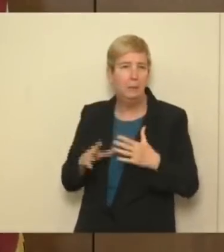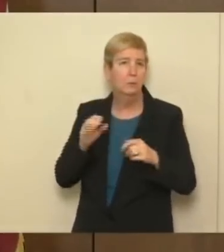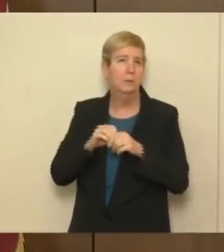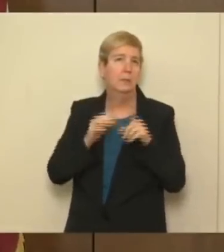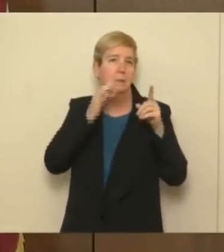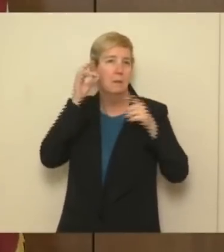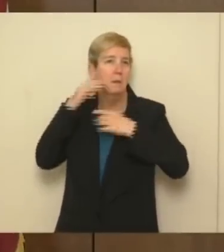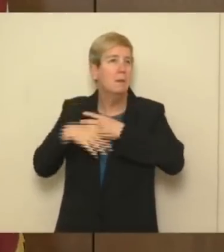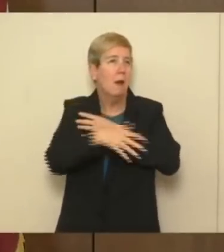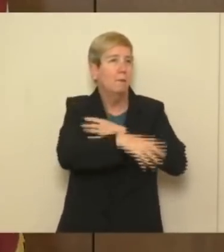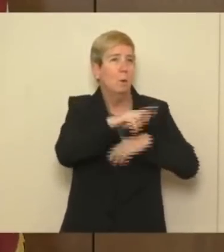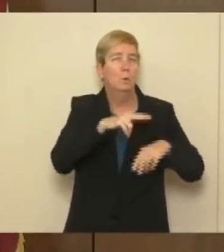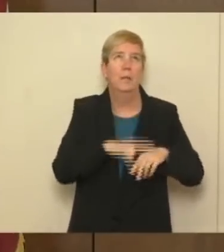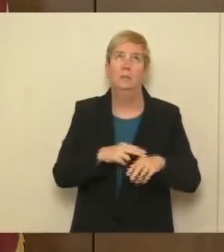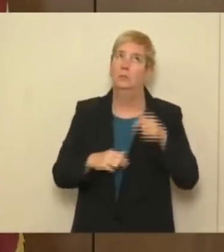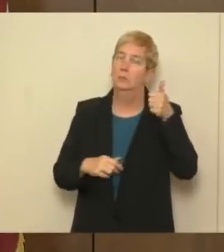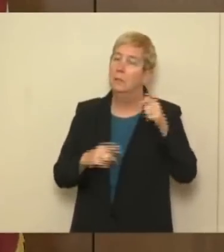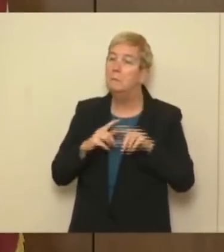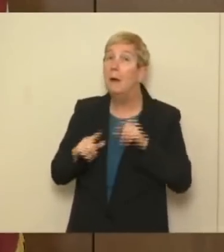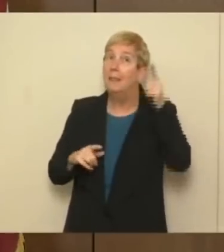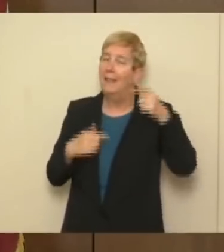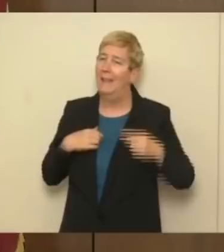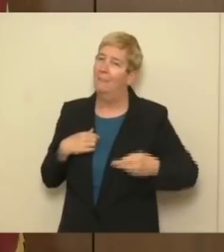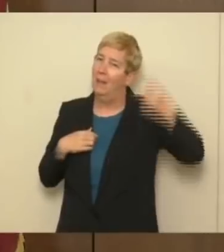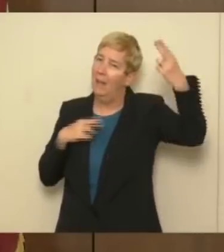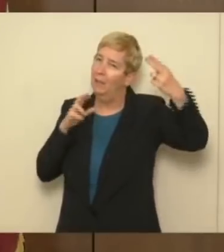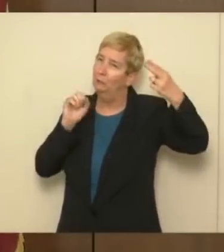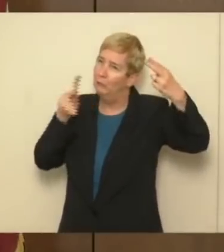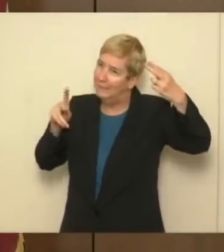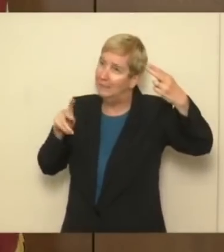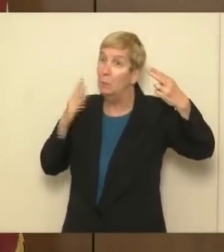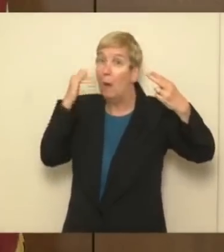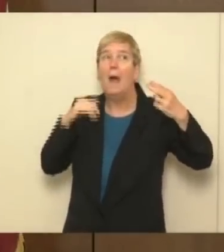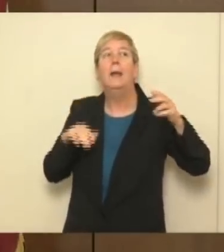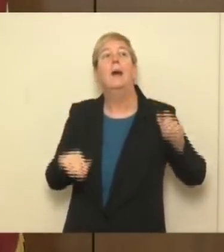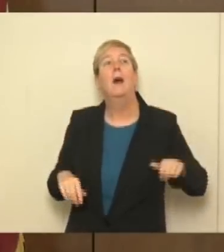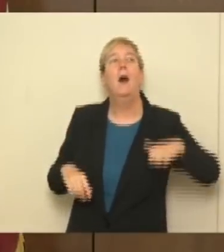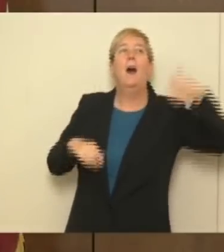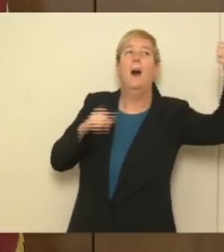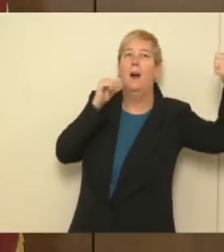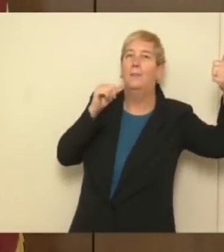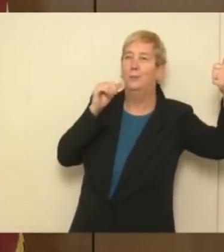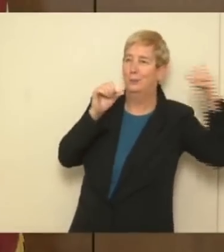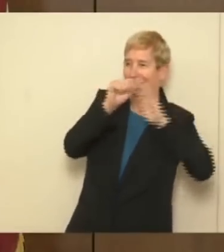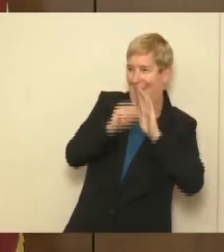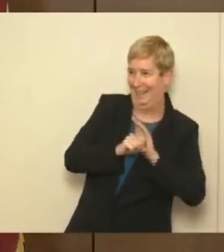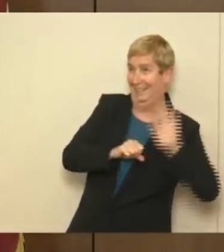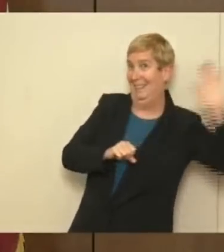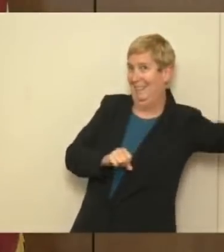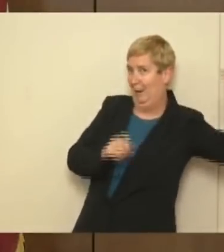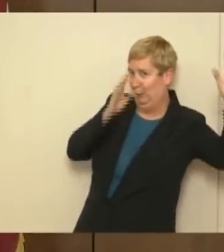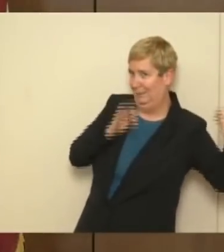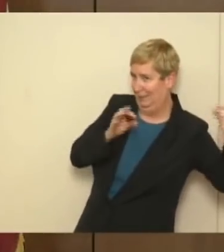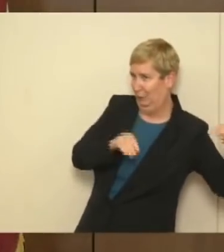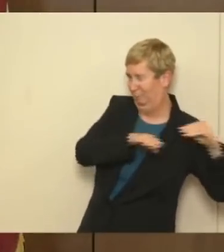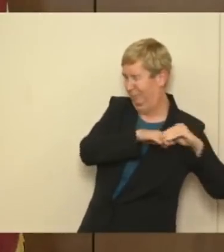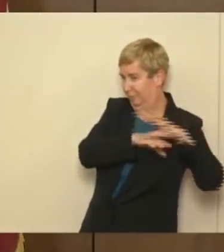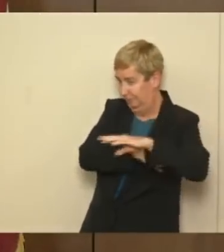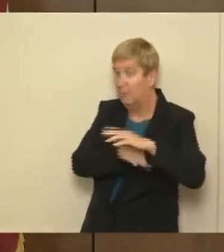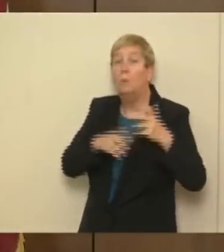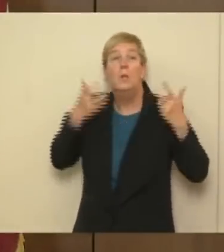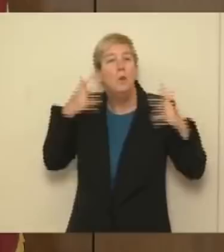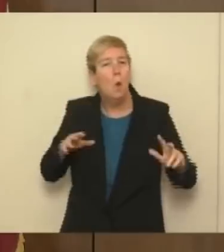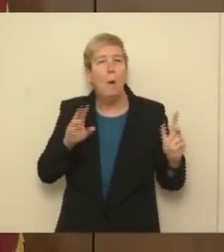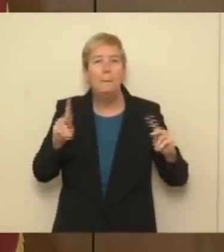Nation. But they have higher risk because of the decisions that other states are making. And we don't want New Mexicans traveling back and